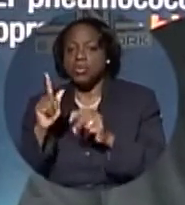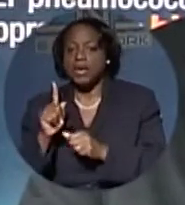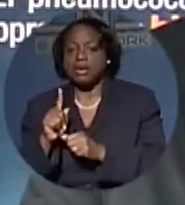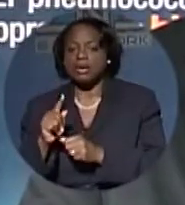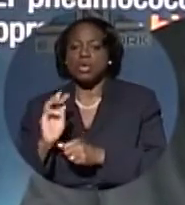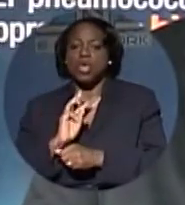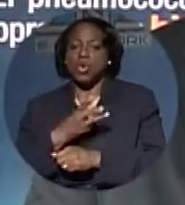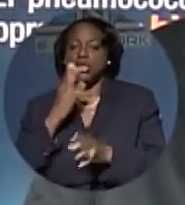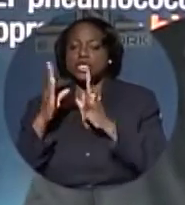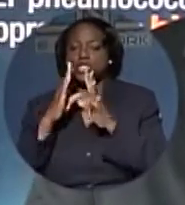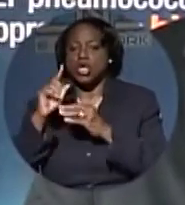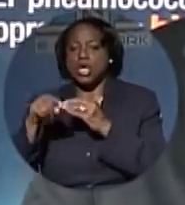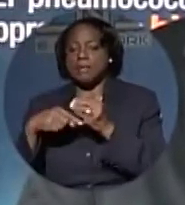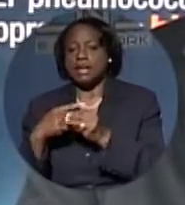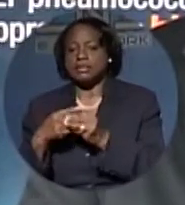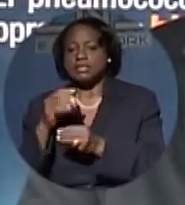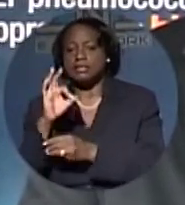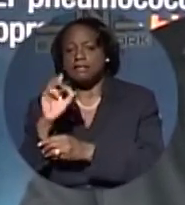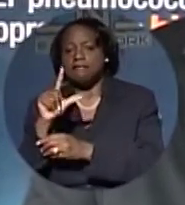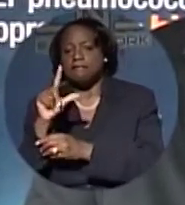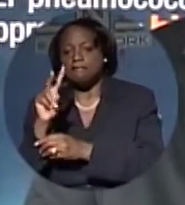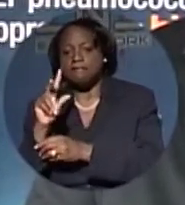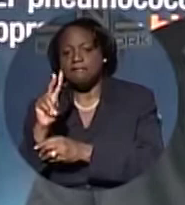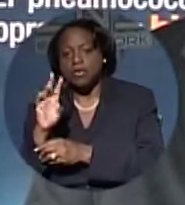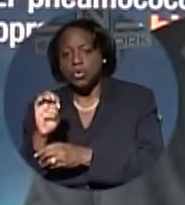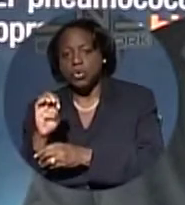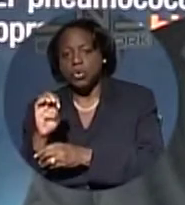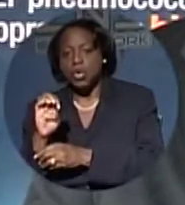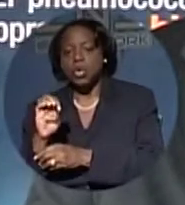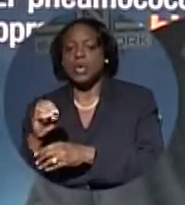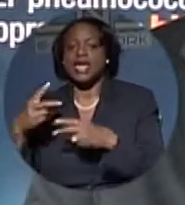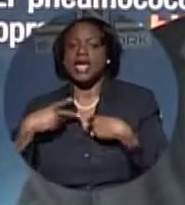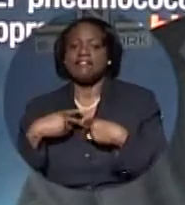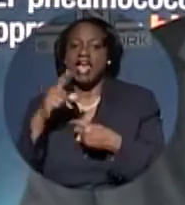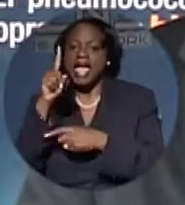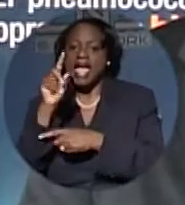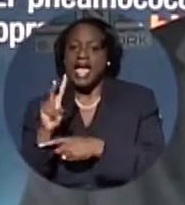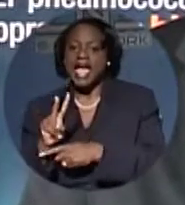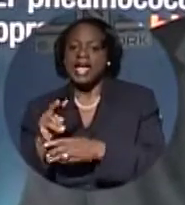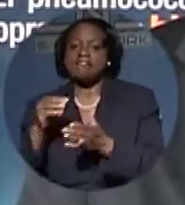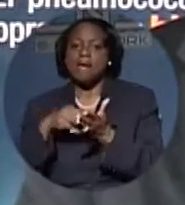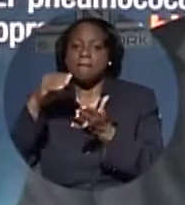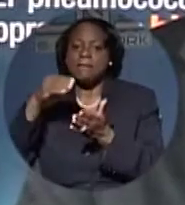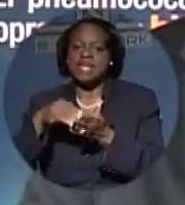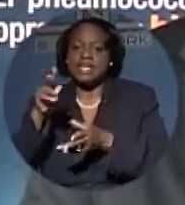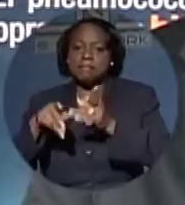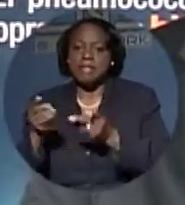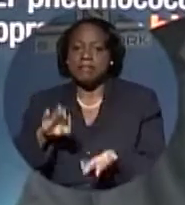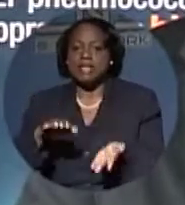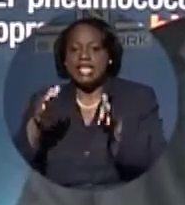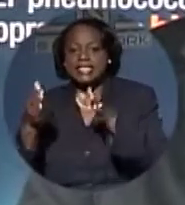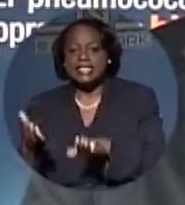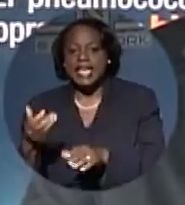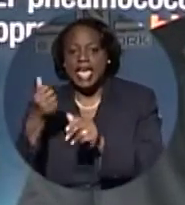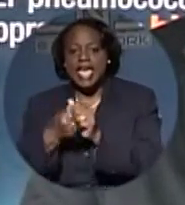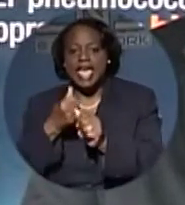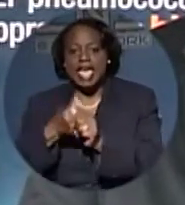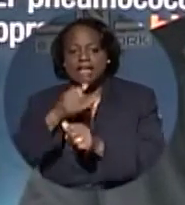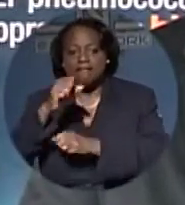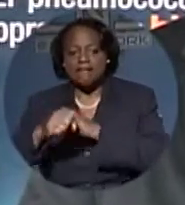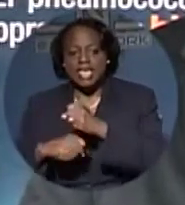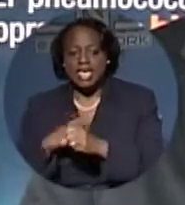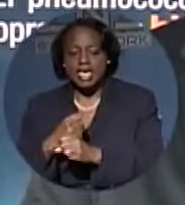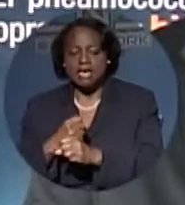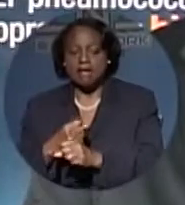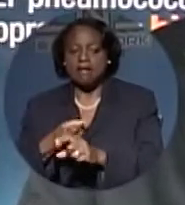speak about flu, where you have about 500,000 people dying every year from flu. And if we have the vaccine,